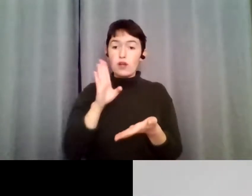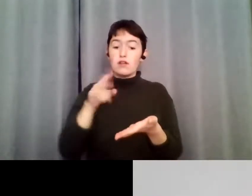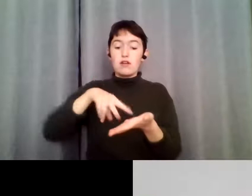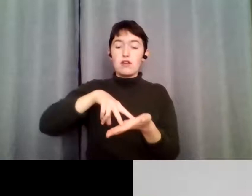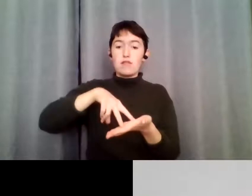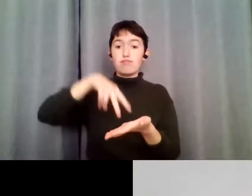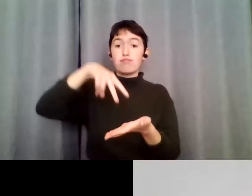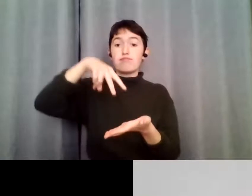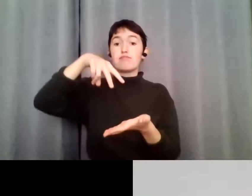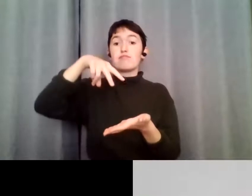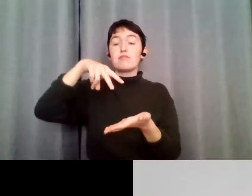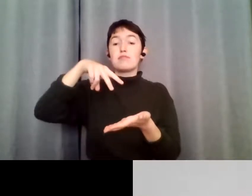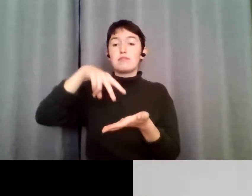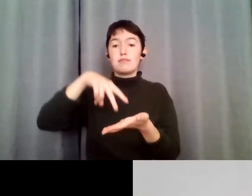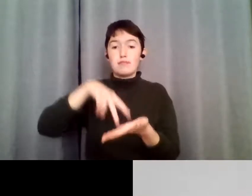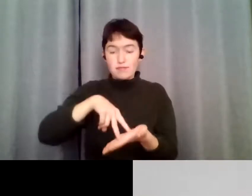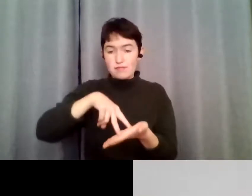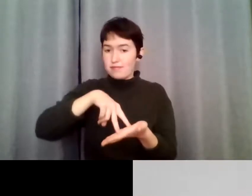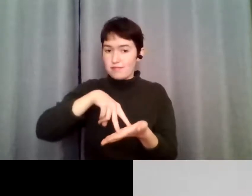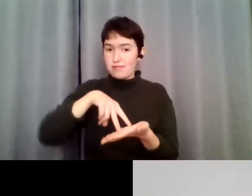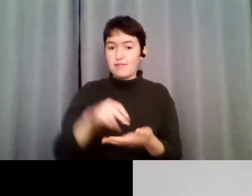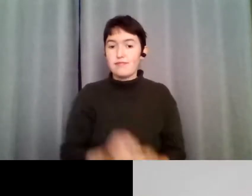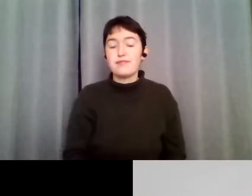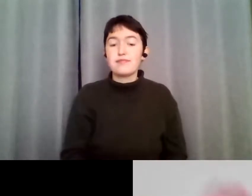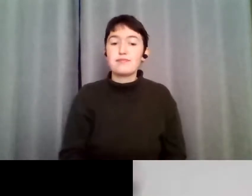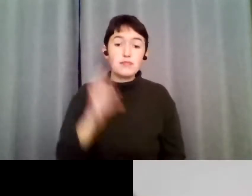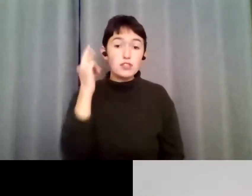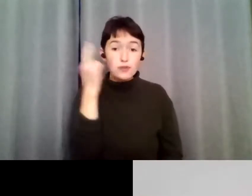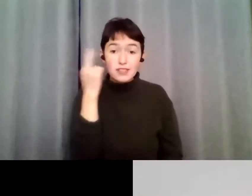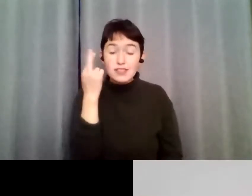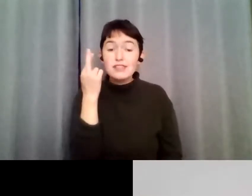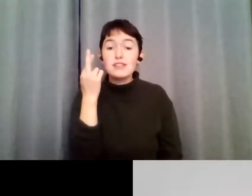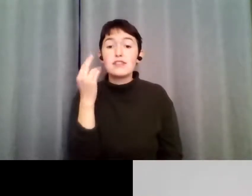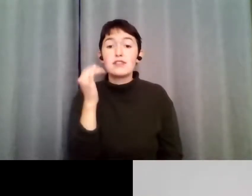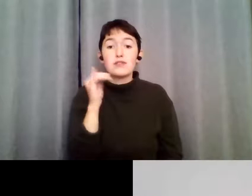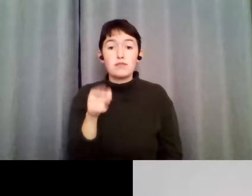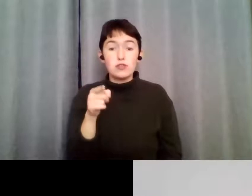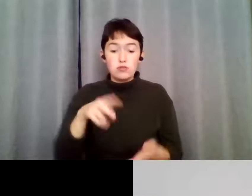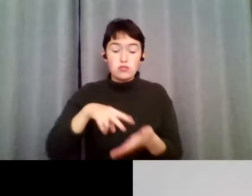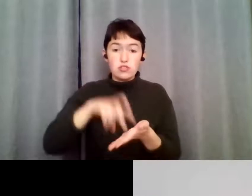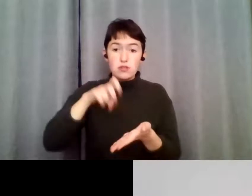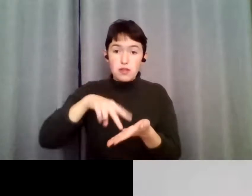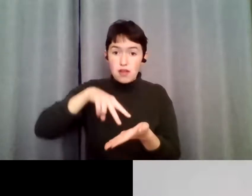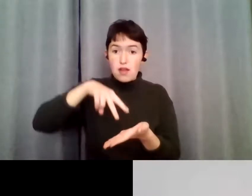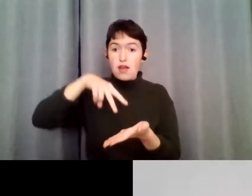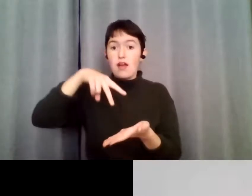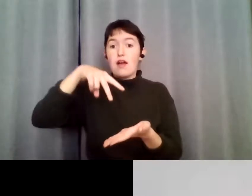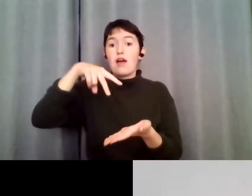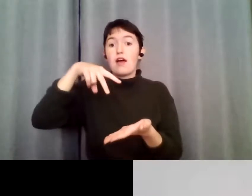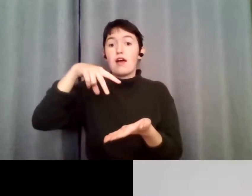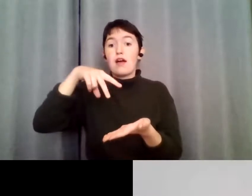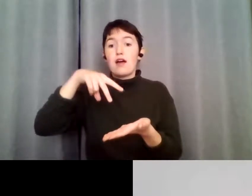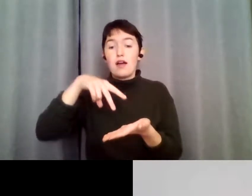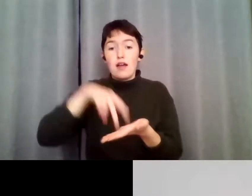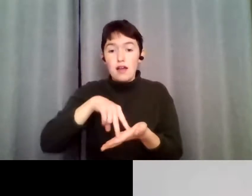entirely. But the reason that you'd go further is because the moon is smaller than Earth, and